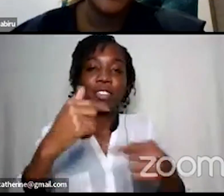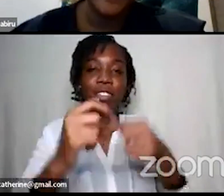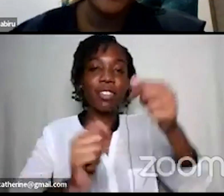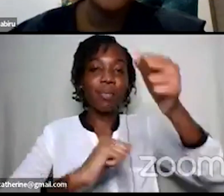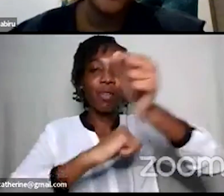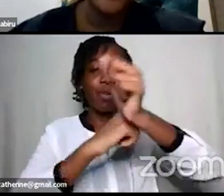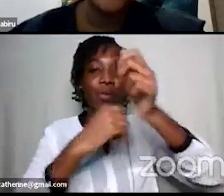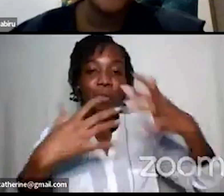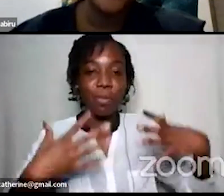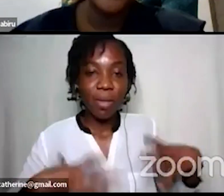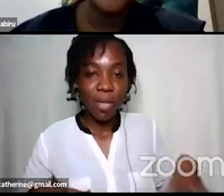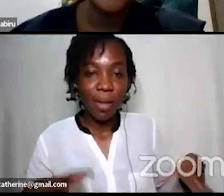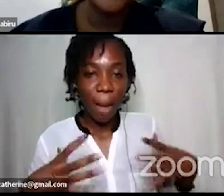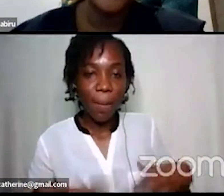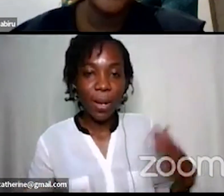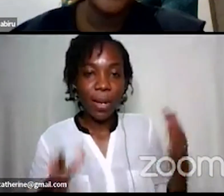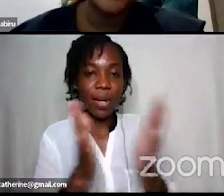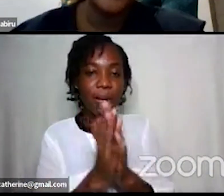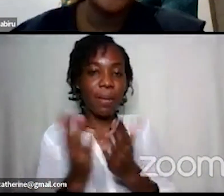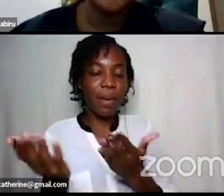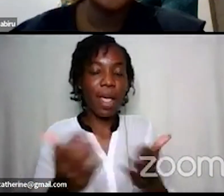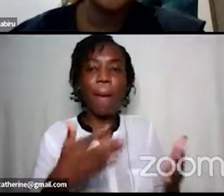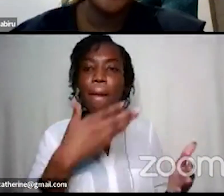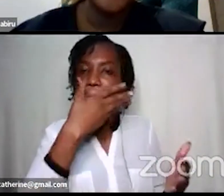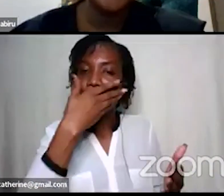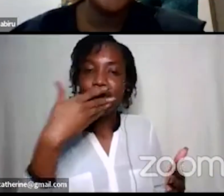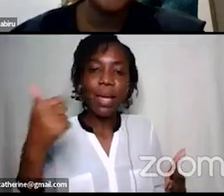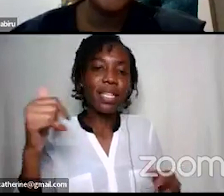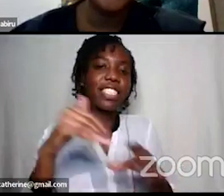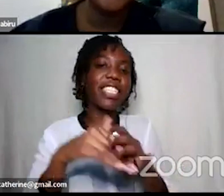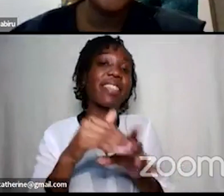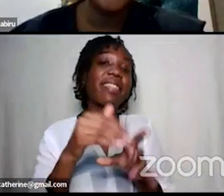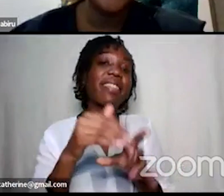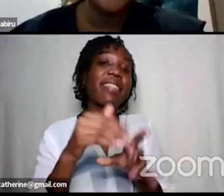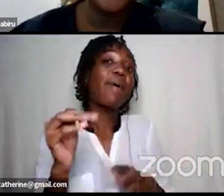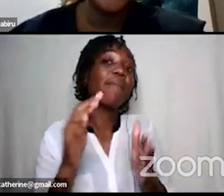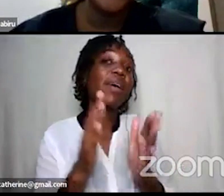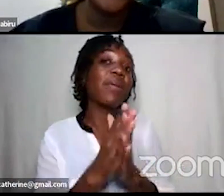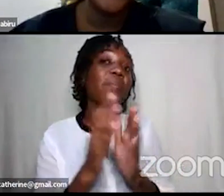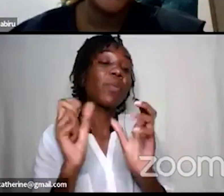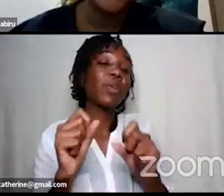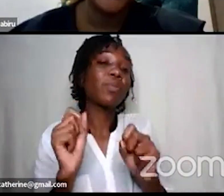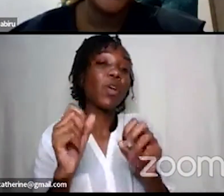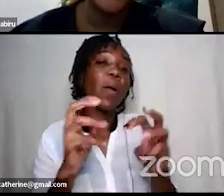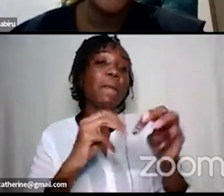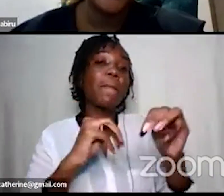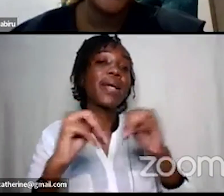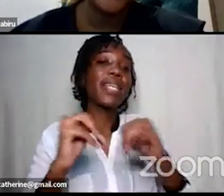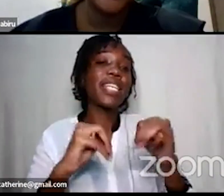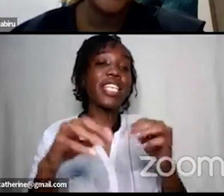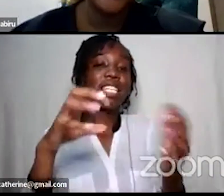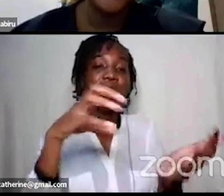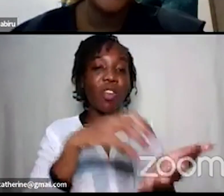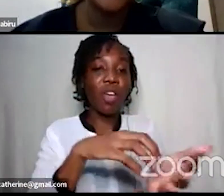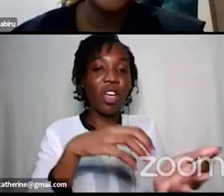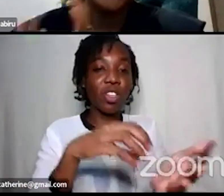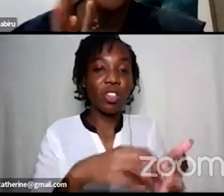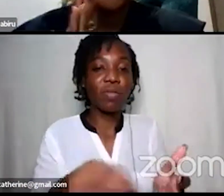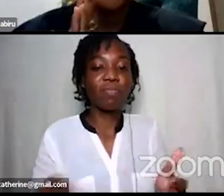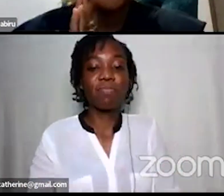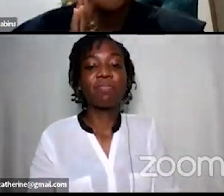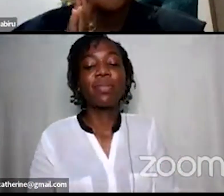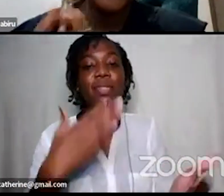people and bring out the best in them, and so that they can be able to manage these situations as we go along. So thank